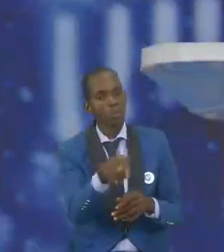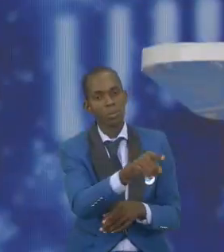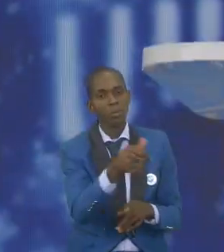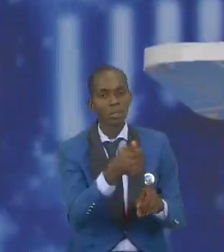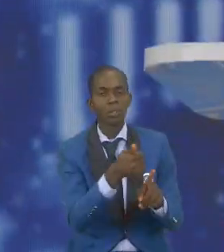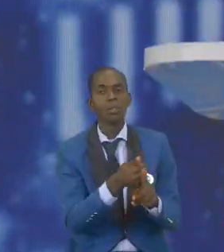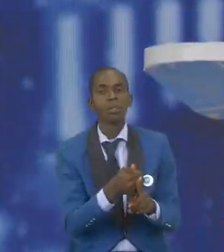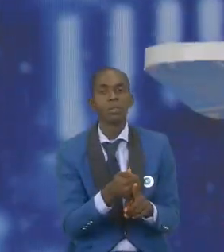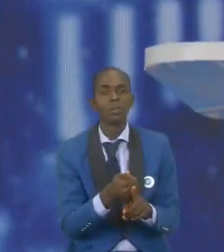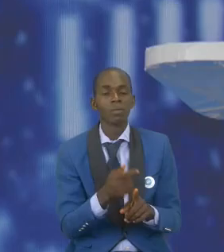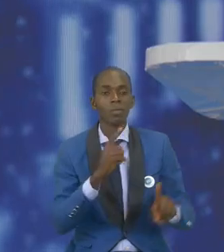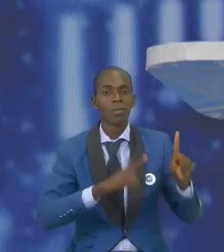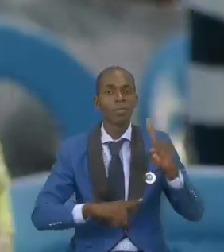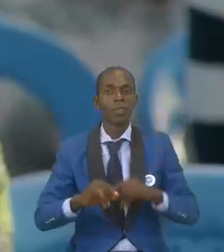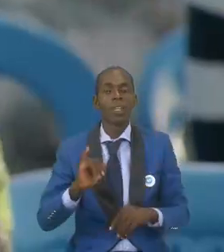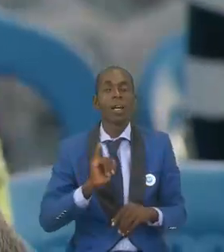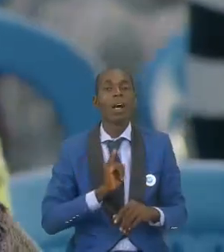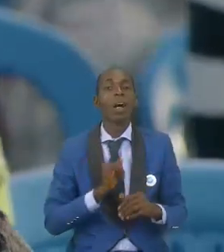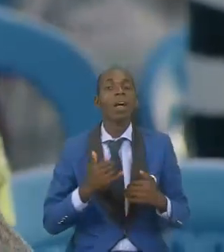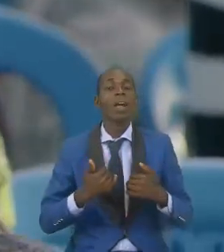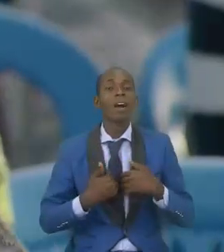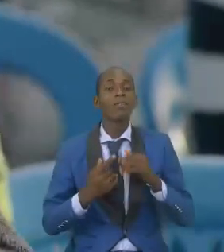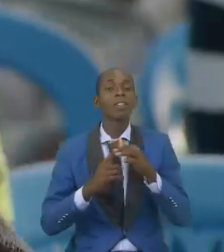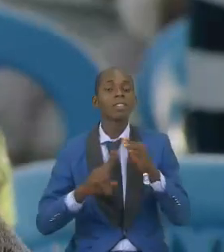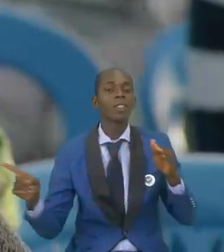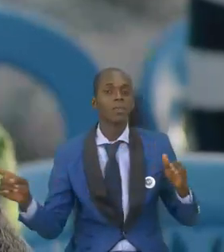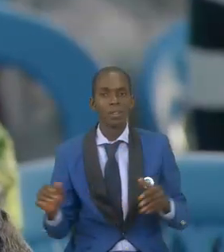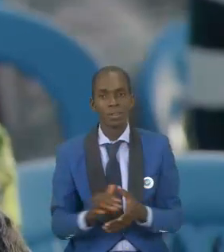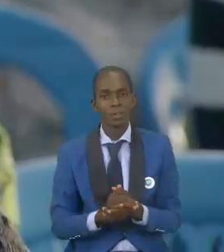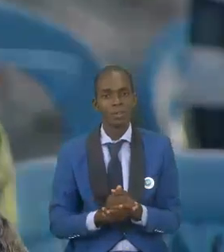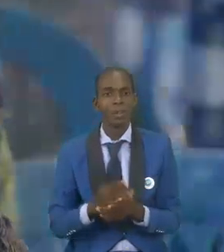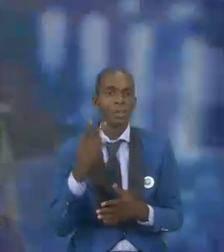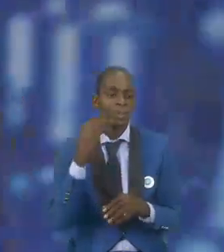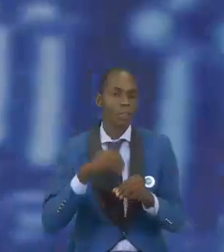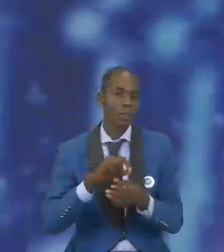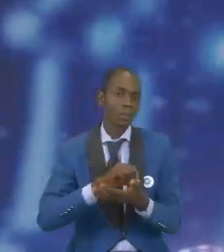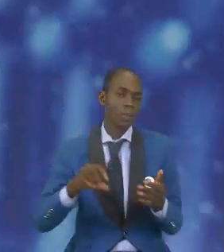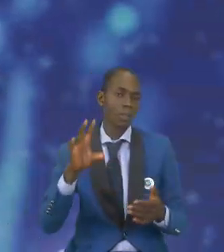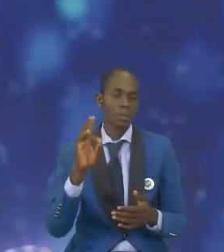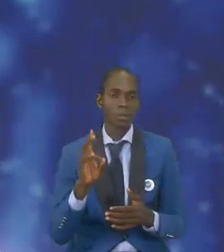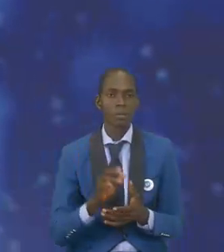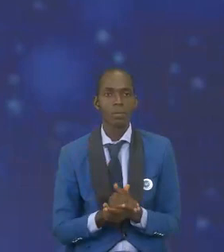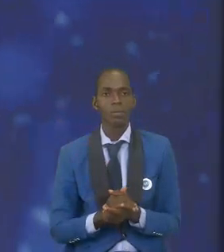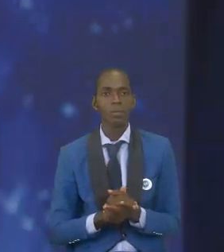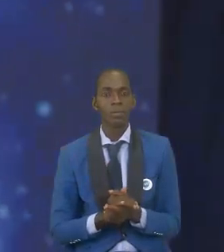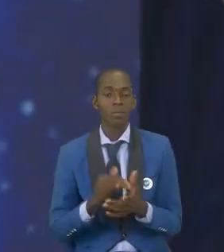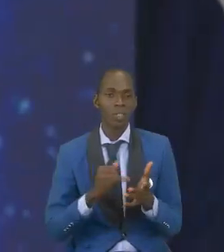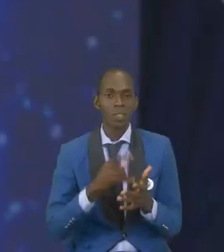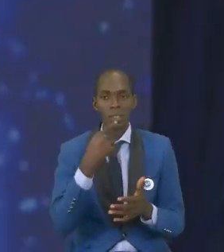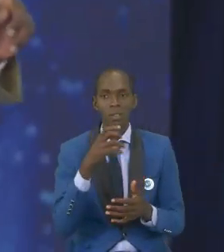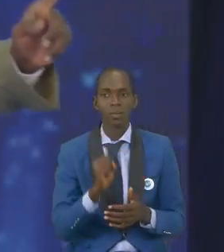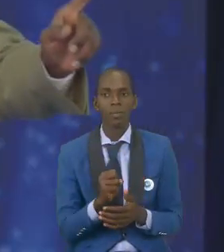I have escaped. Look at verse 7. In verse 7, it says,